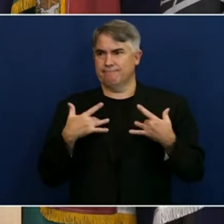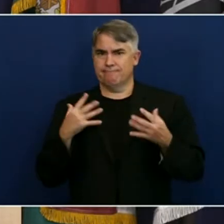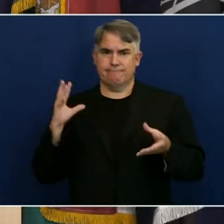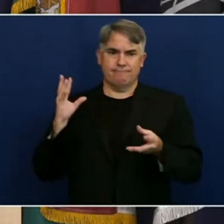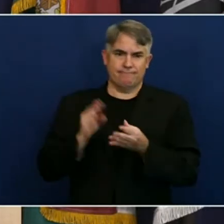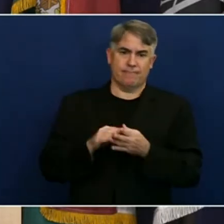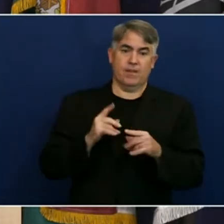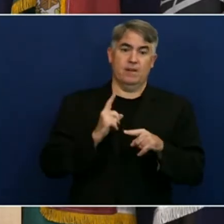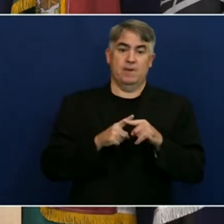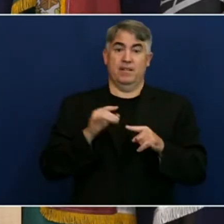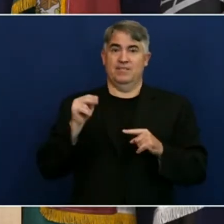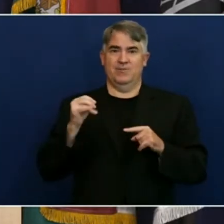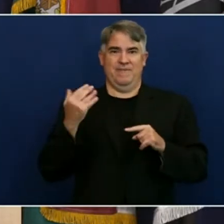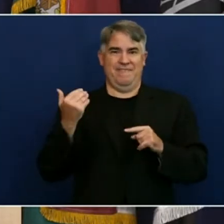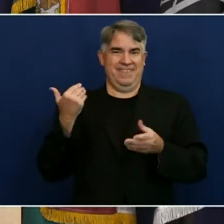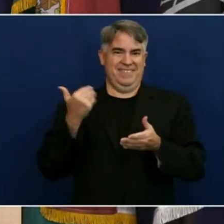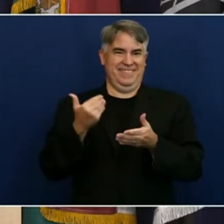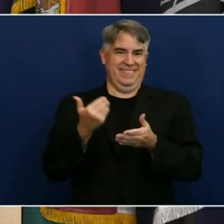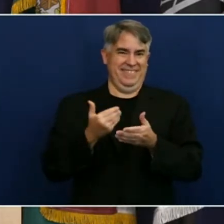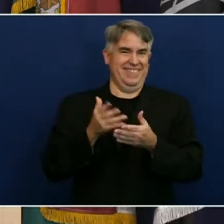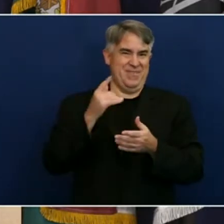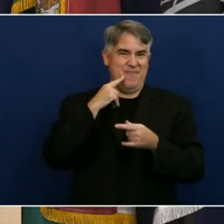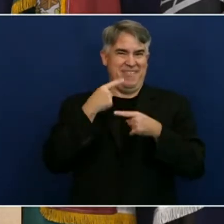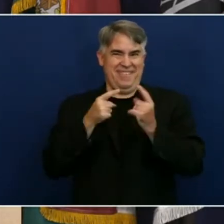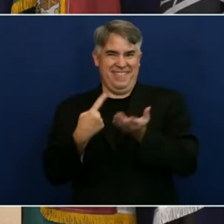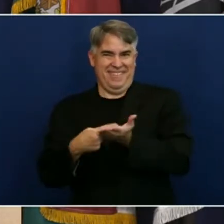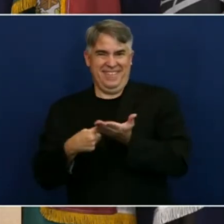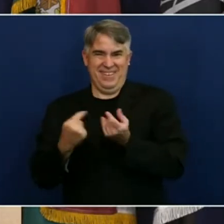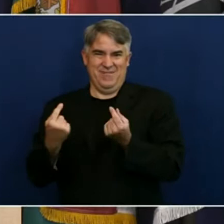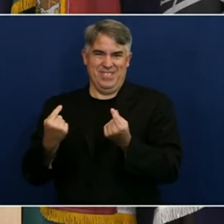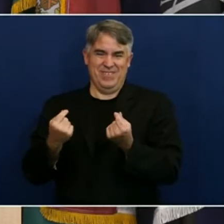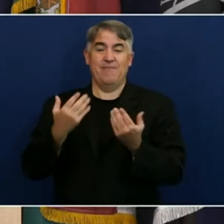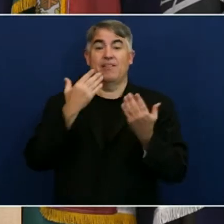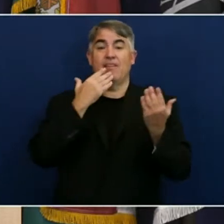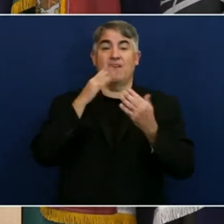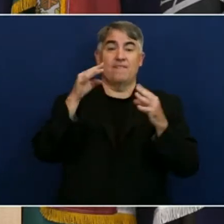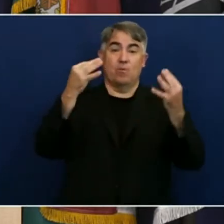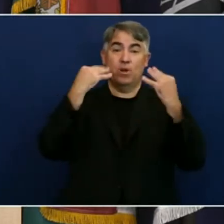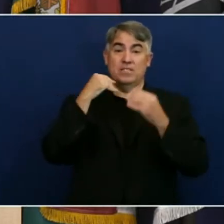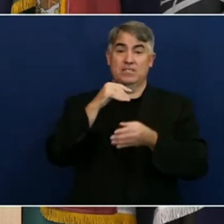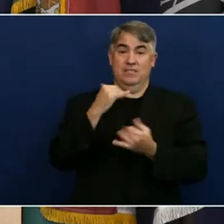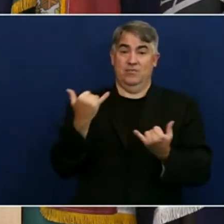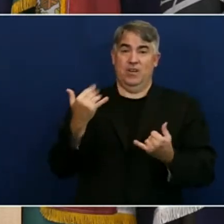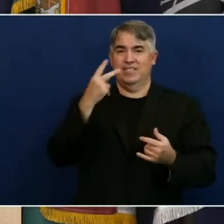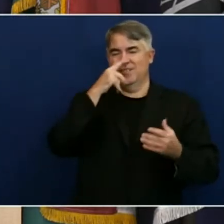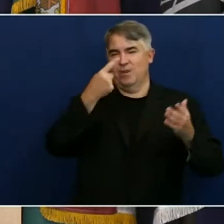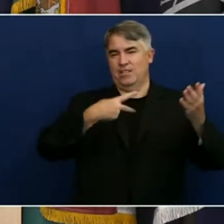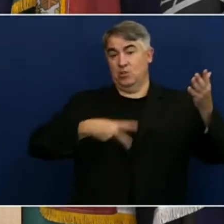plans as we move ahead. So thank you, everyone, for joining us today, and we will see you in 2 weeks.